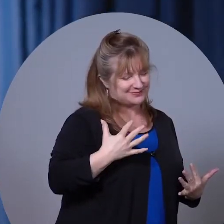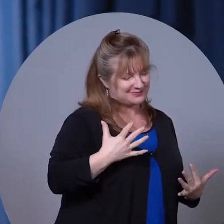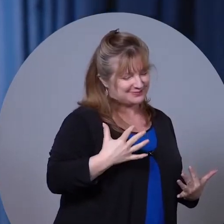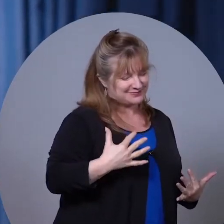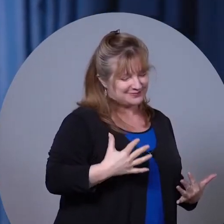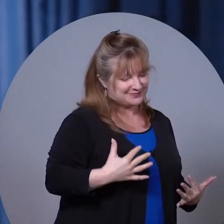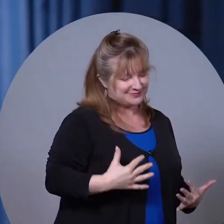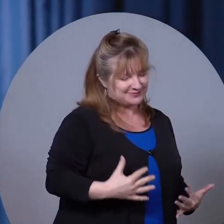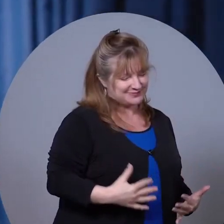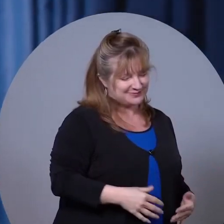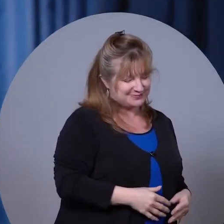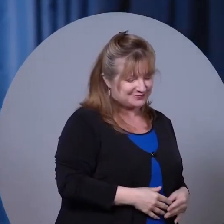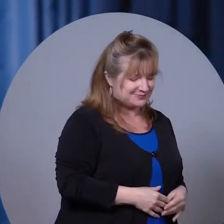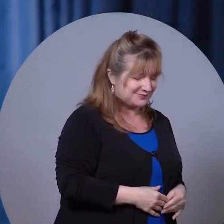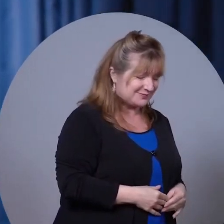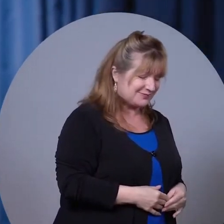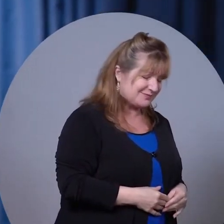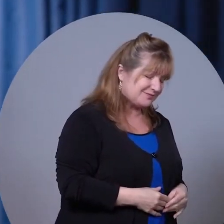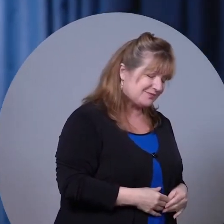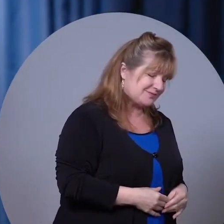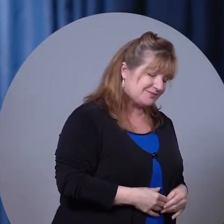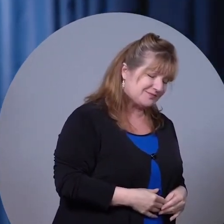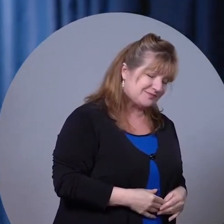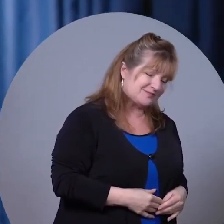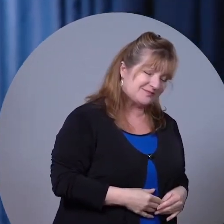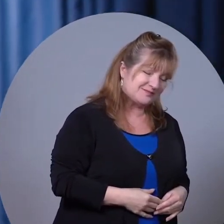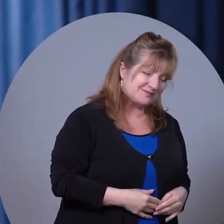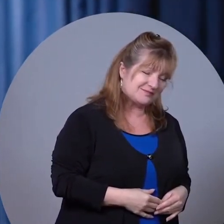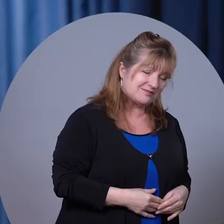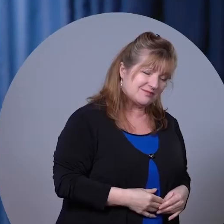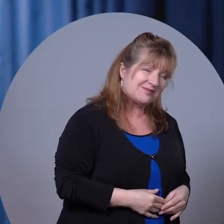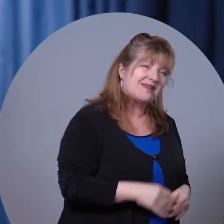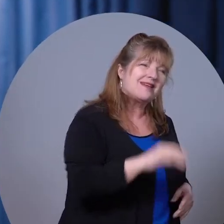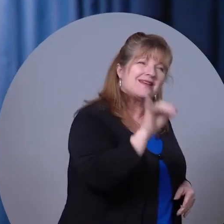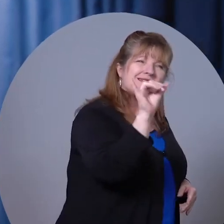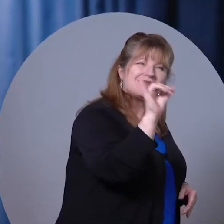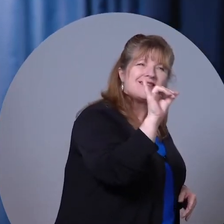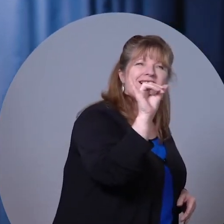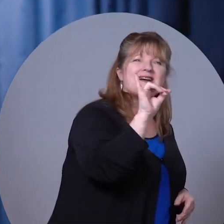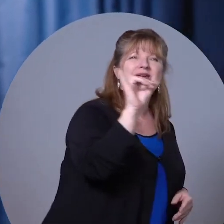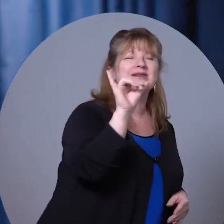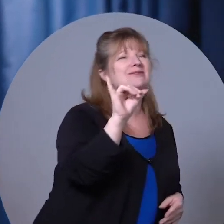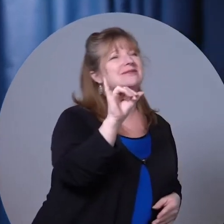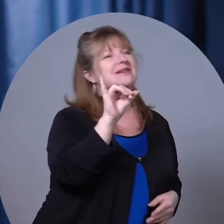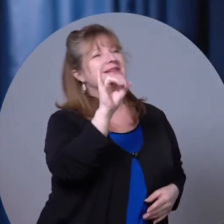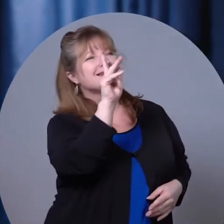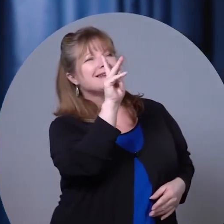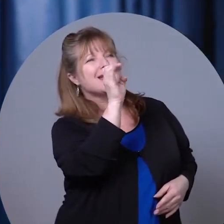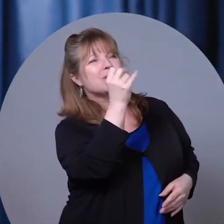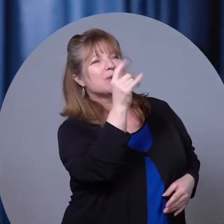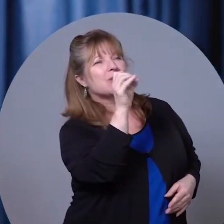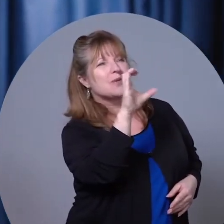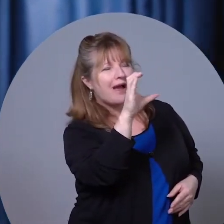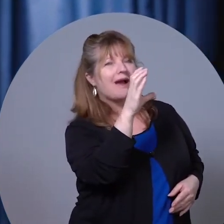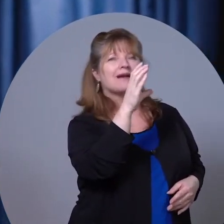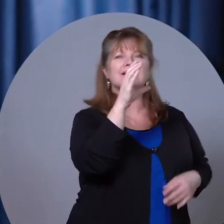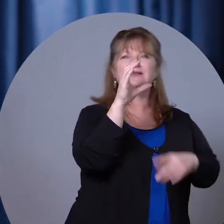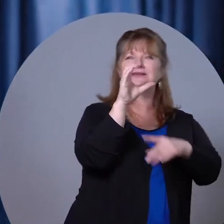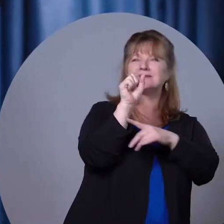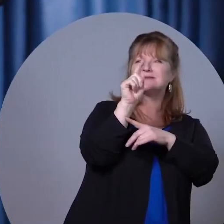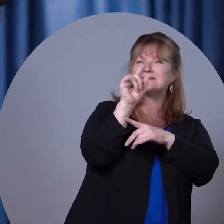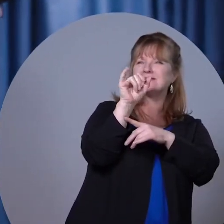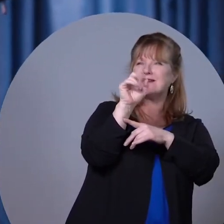I've got Mark O'Connor, he had a curse. Shaw, and Doug had